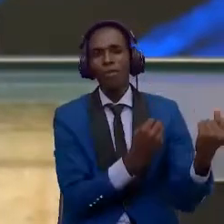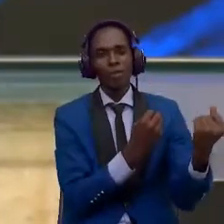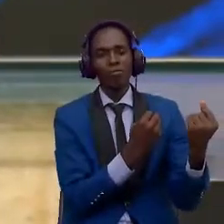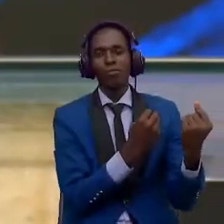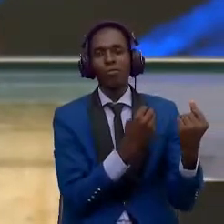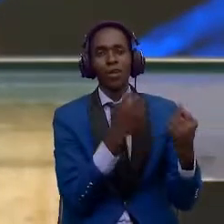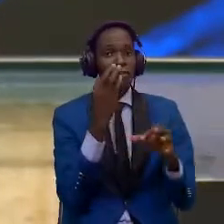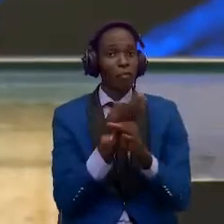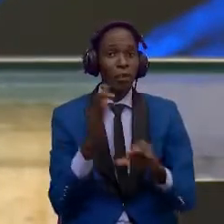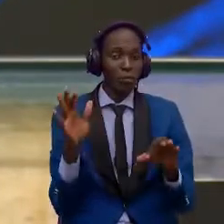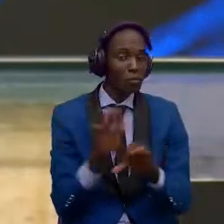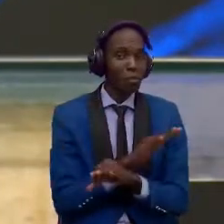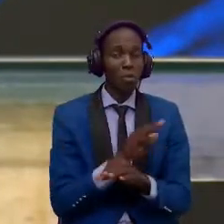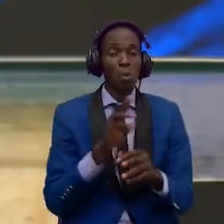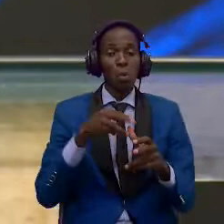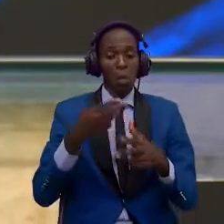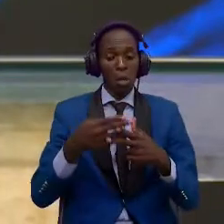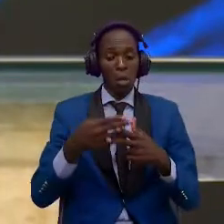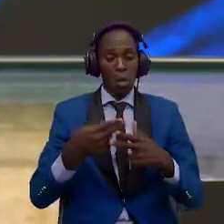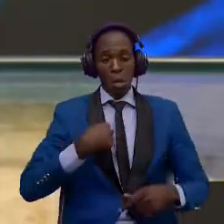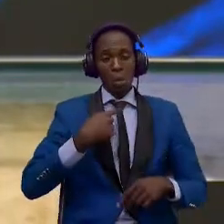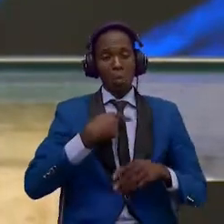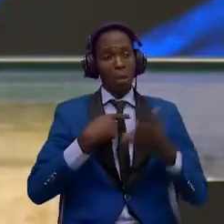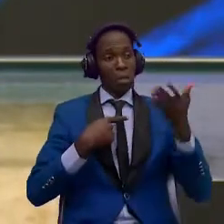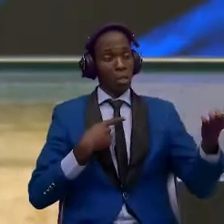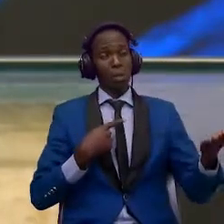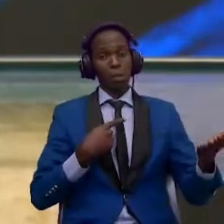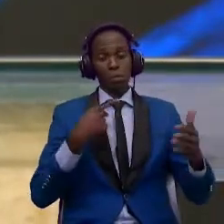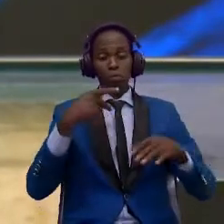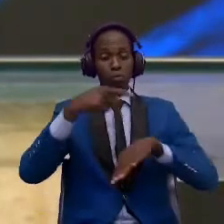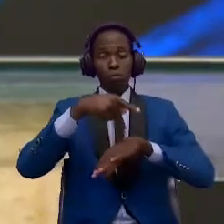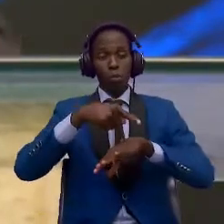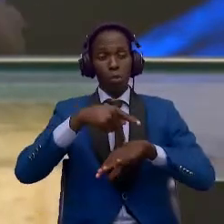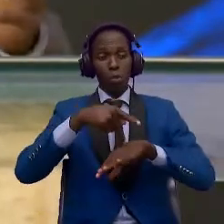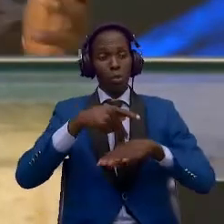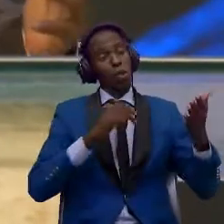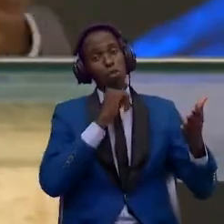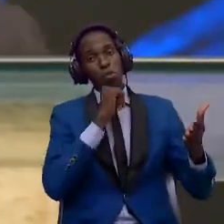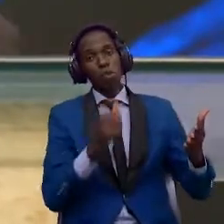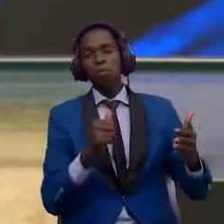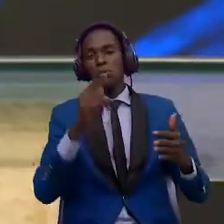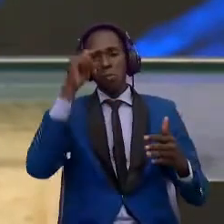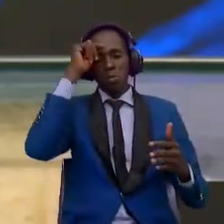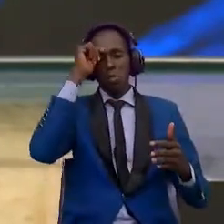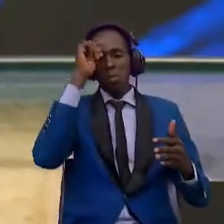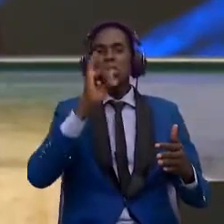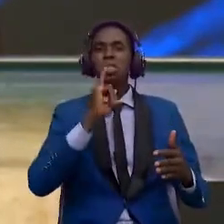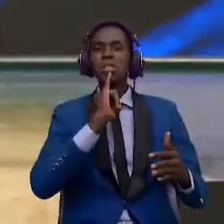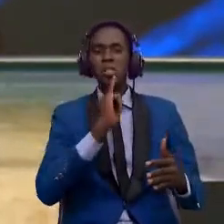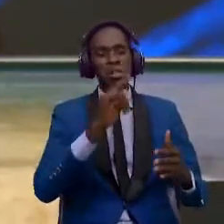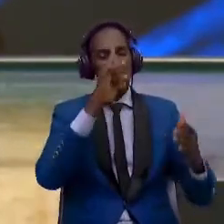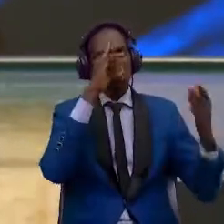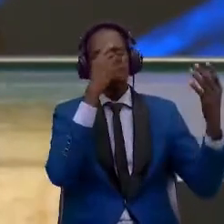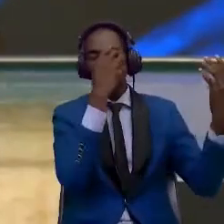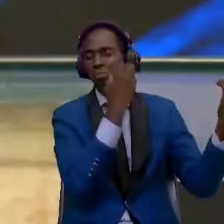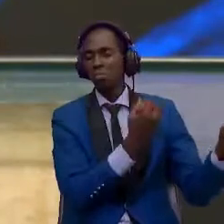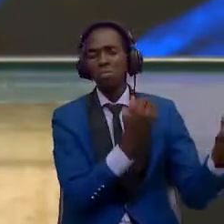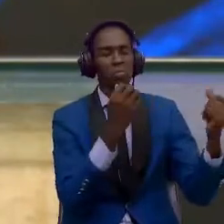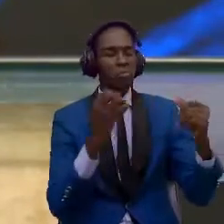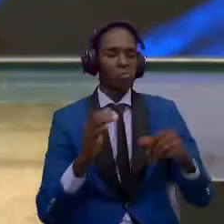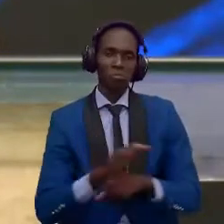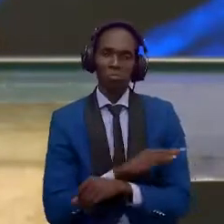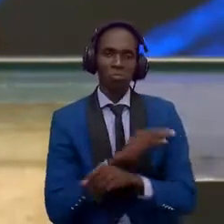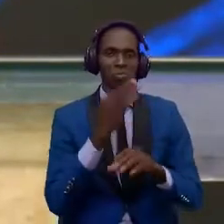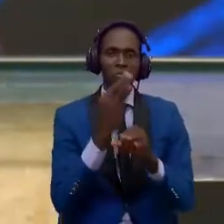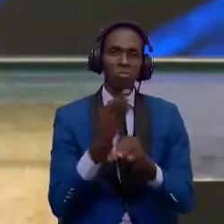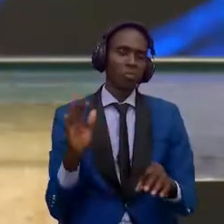whether Paul was physically there or not, faithful in the Lord, whether everybody around him agreed with his